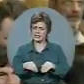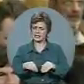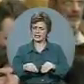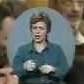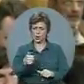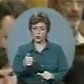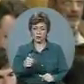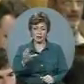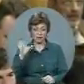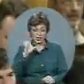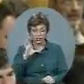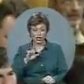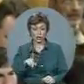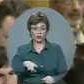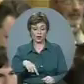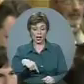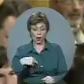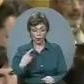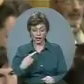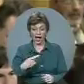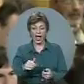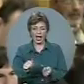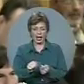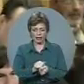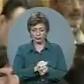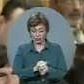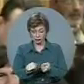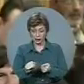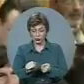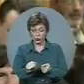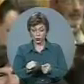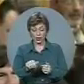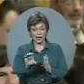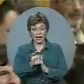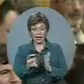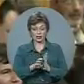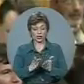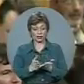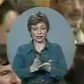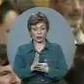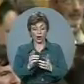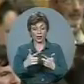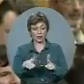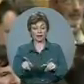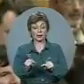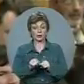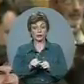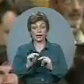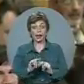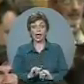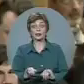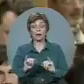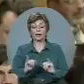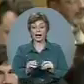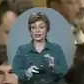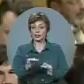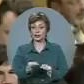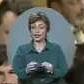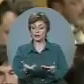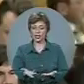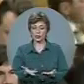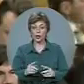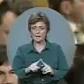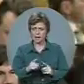Rights and the independence of the Canadian judiciary. Right. But, Mr. Speaker, rights are rights are rights. And what this government wants to